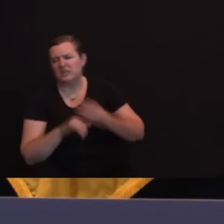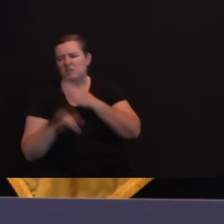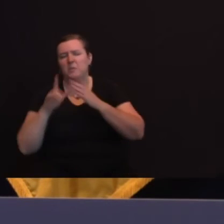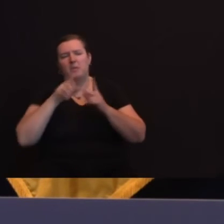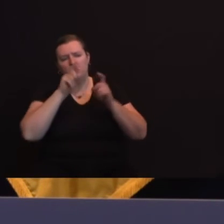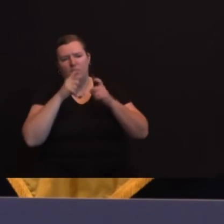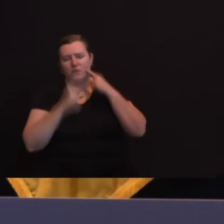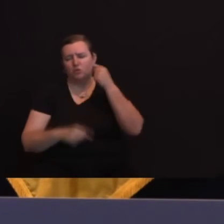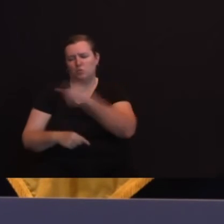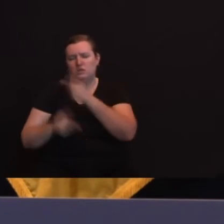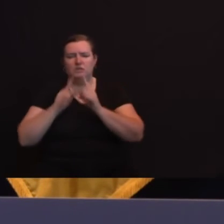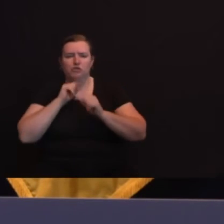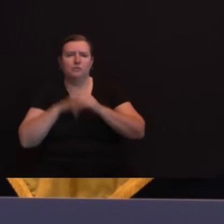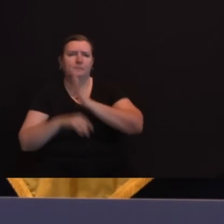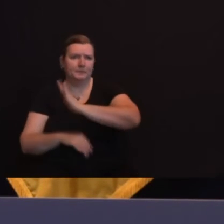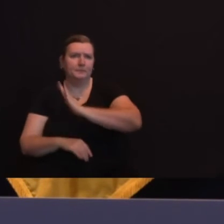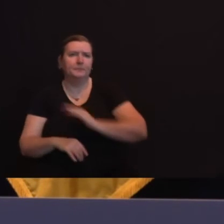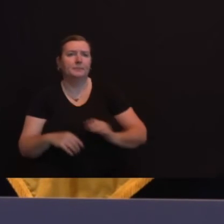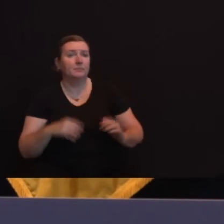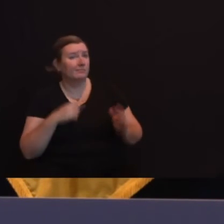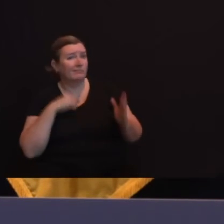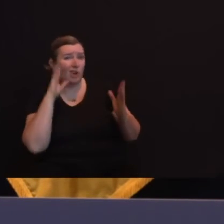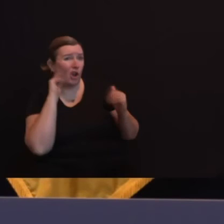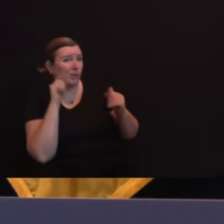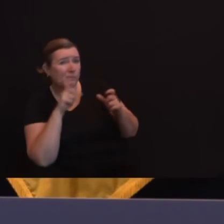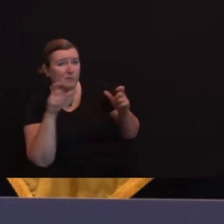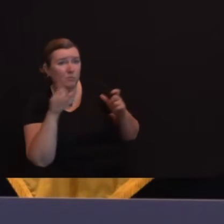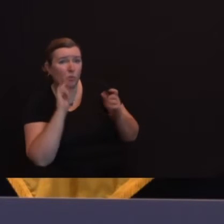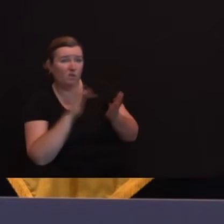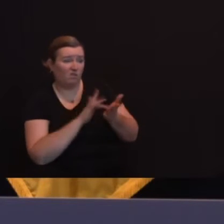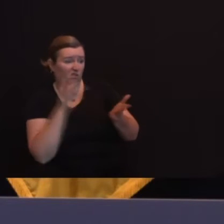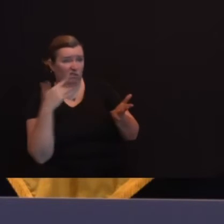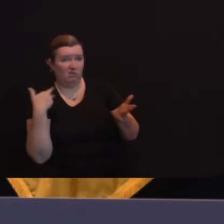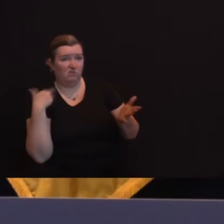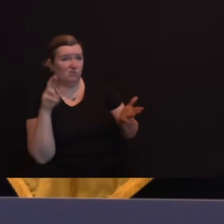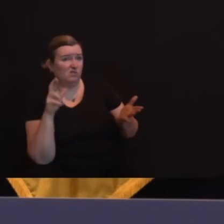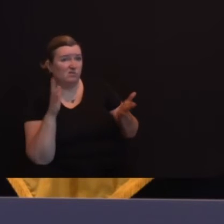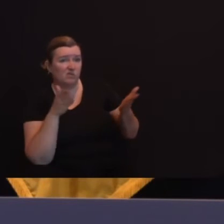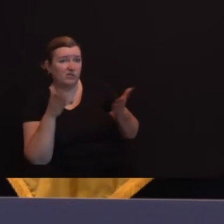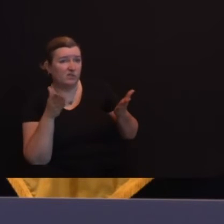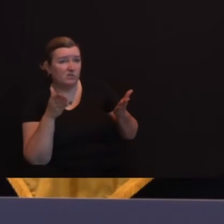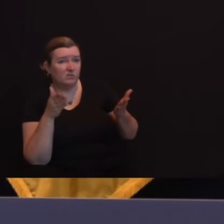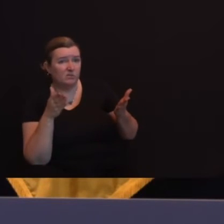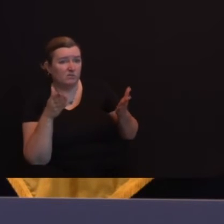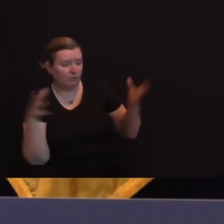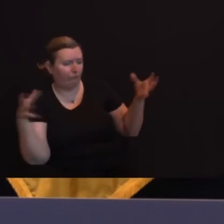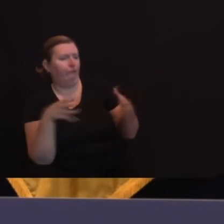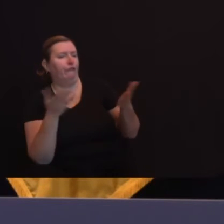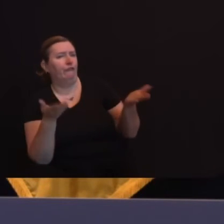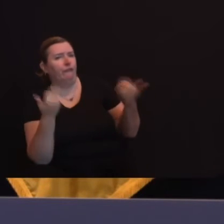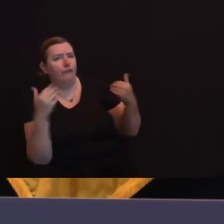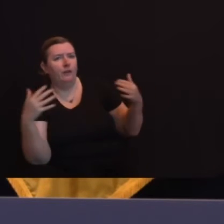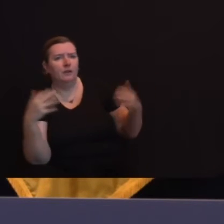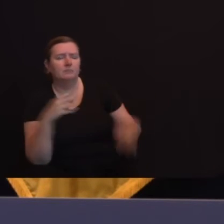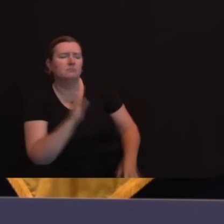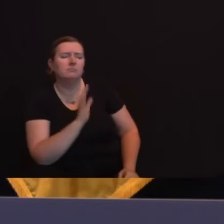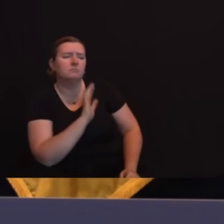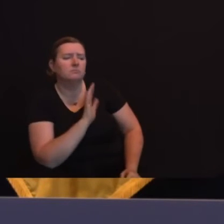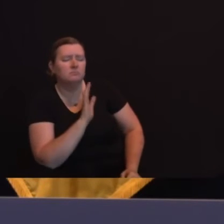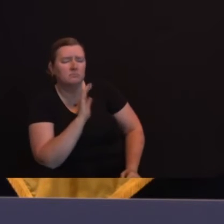hands. I hope people don't use religious services, the religious services exemption to